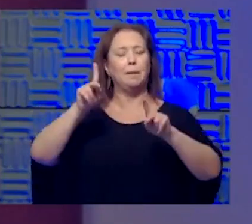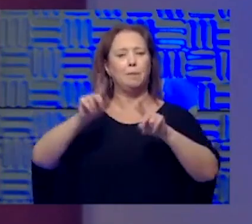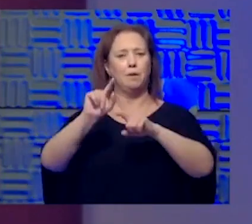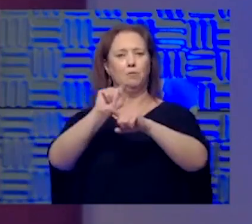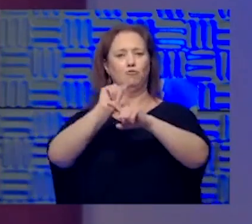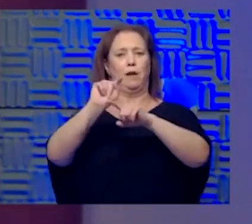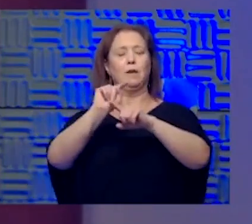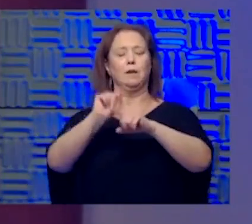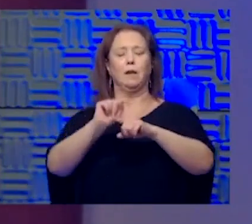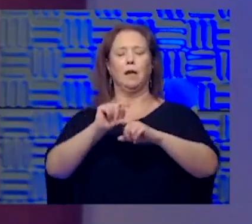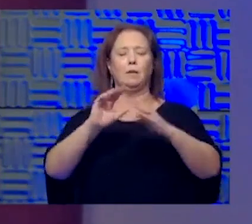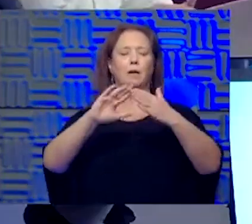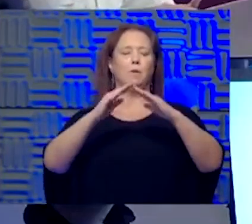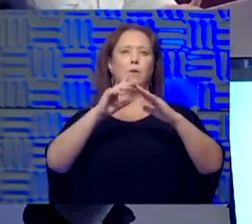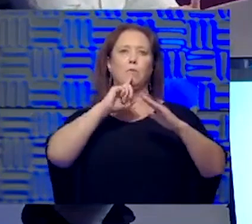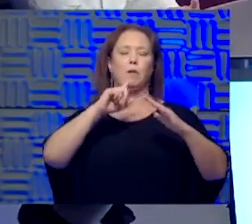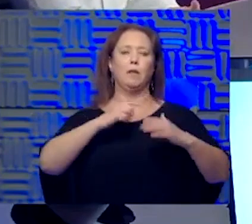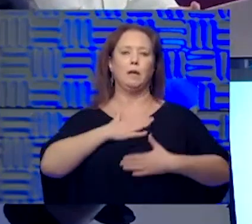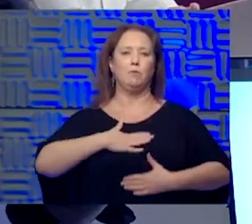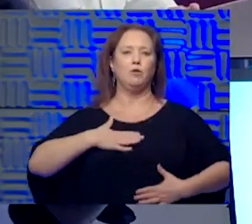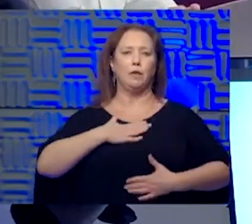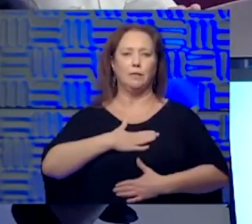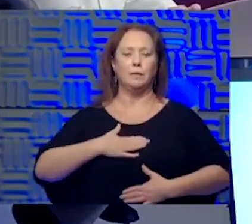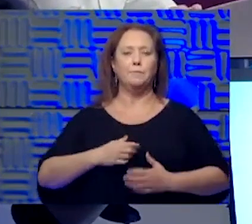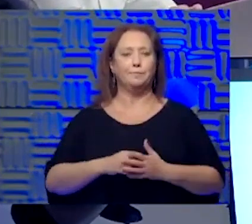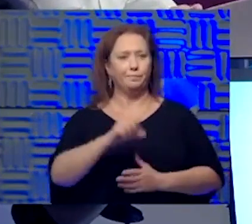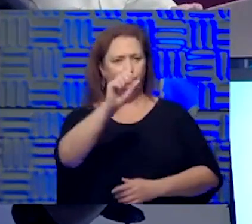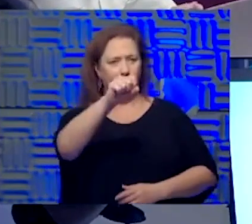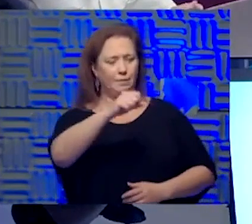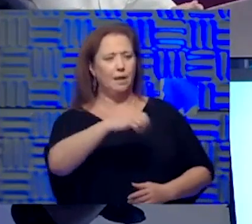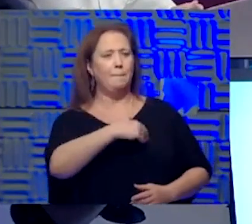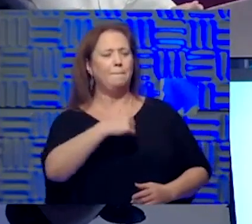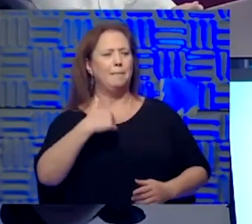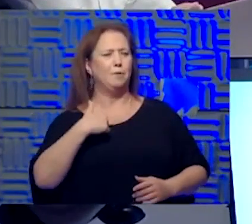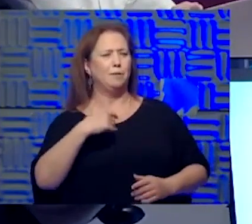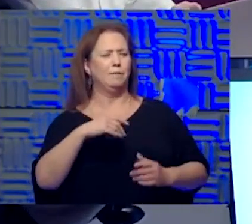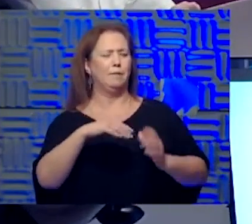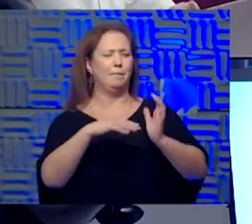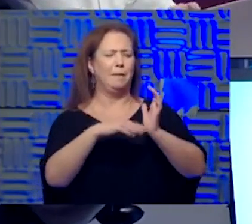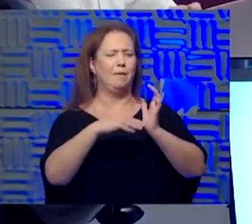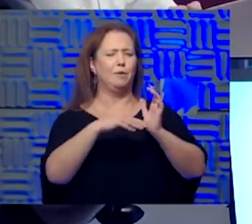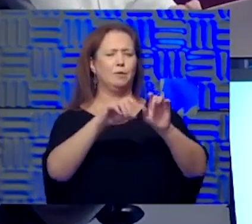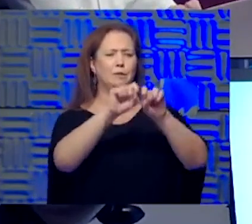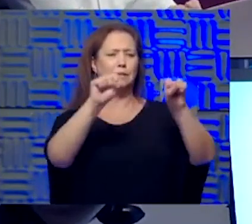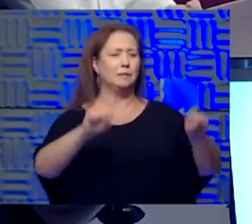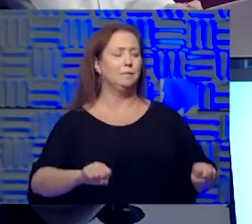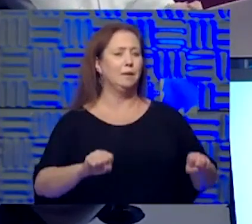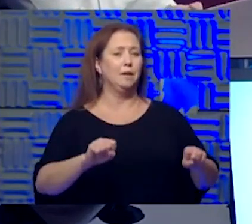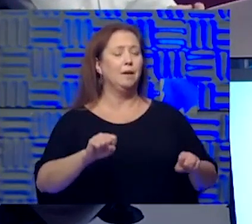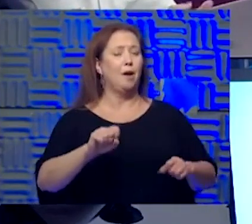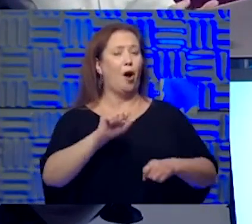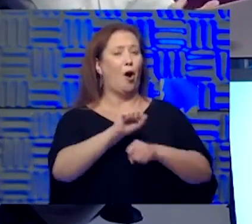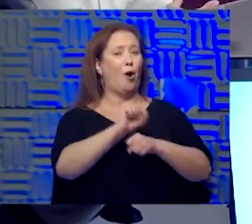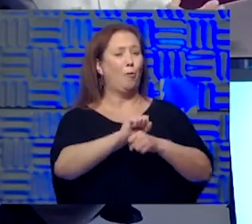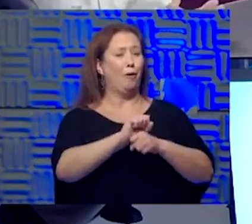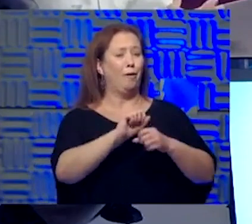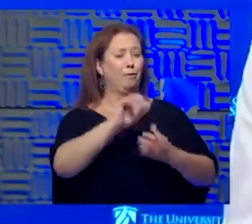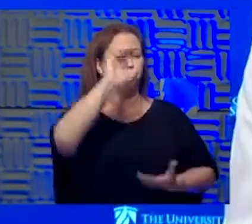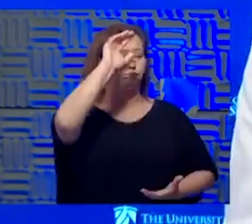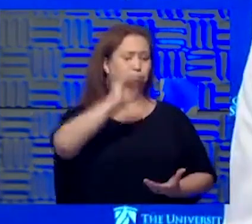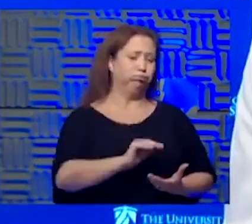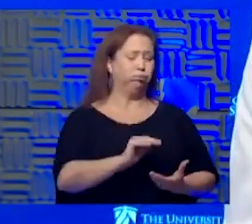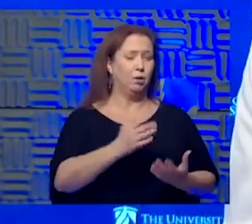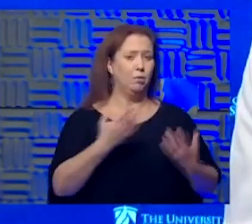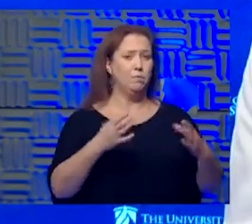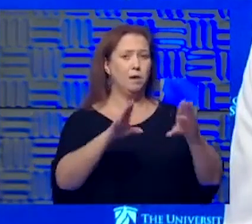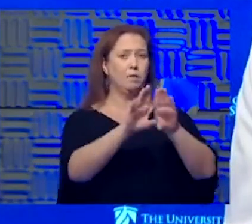community really appreciates it. They do, and I think a shout out to members of the medical system. I know we didn't have as much work to do when we